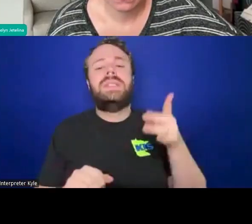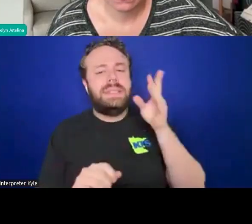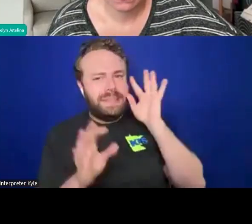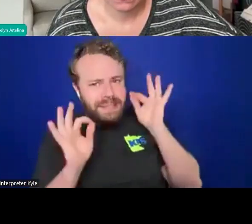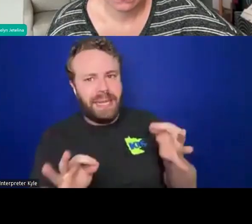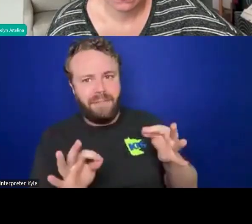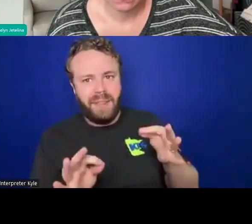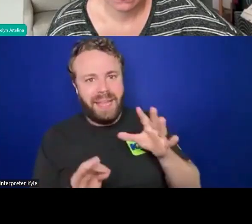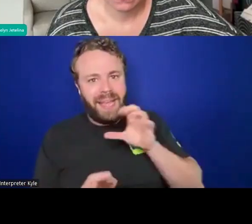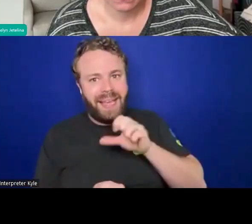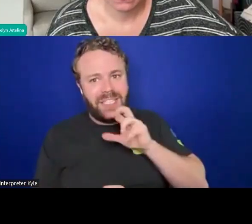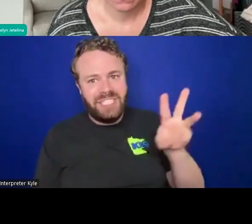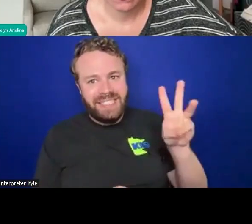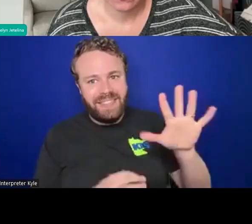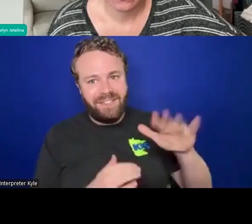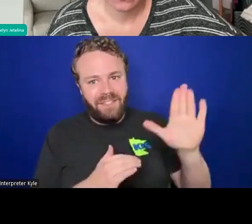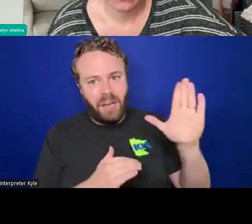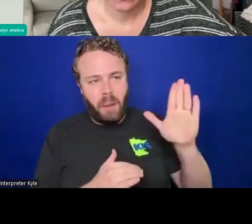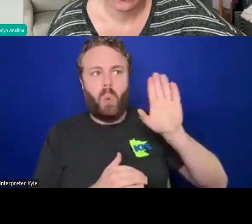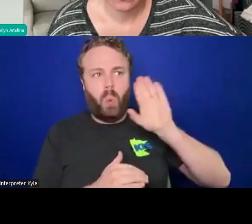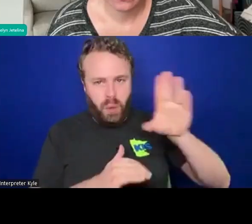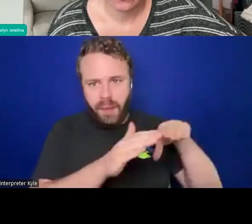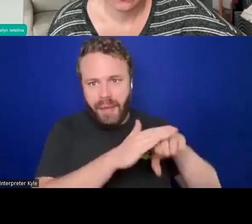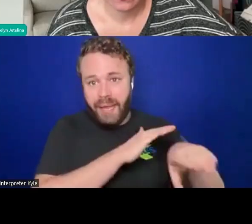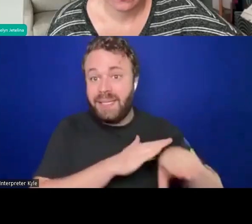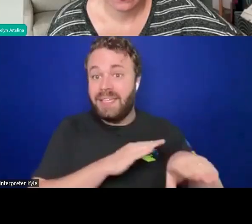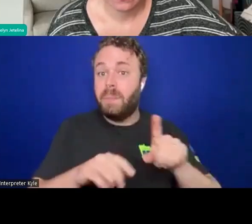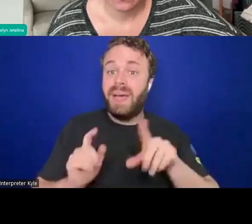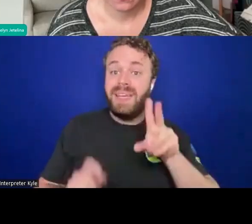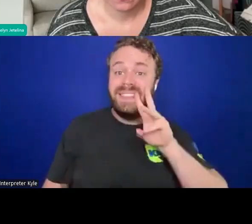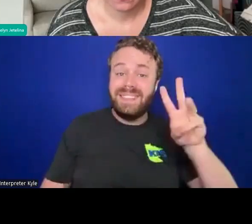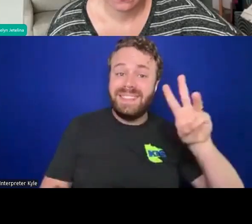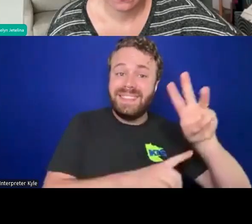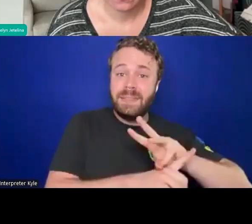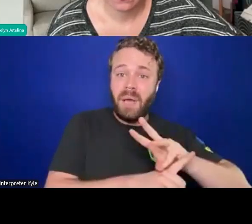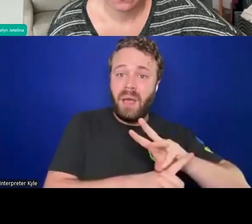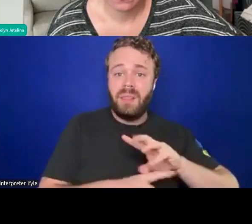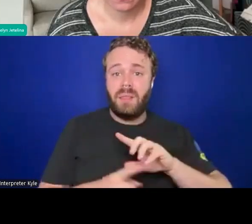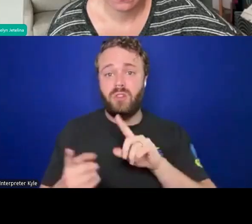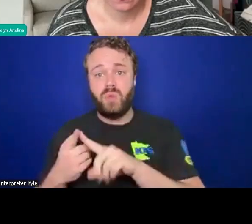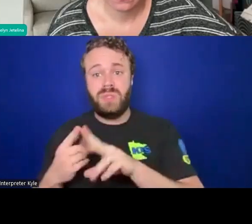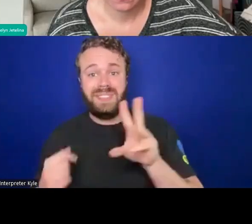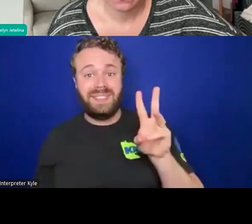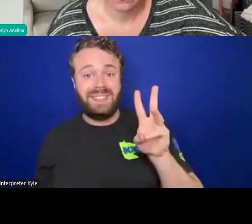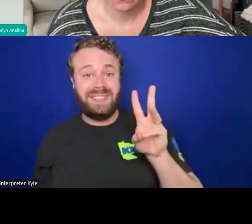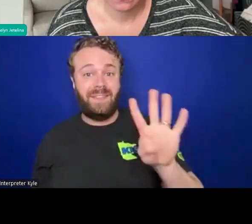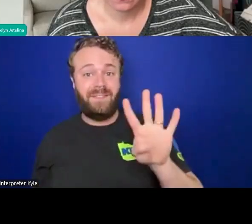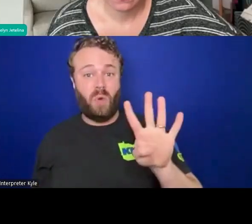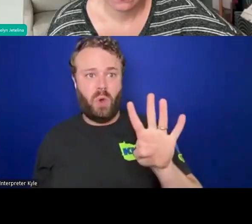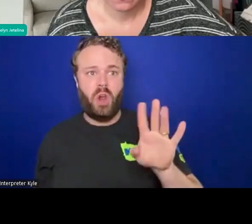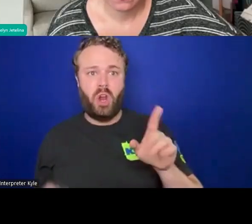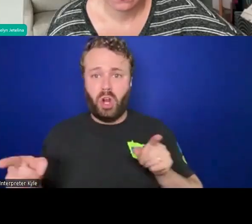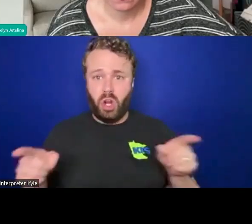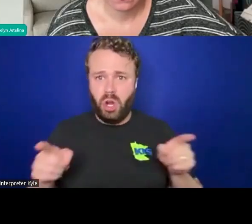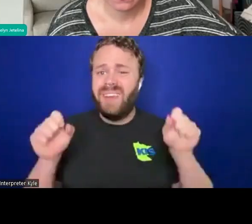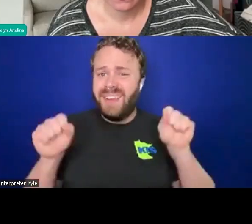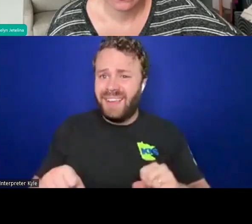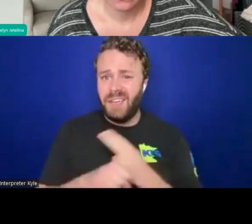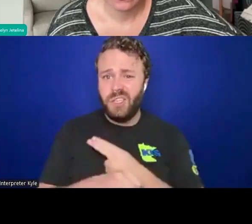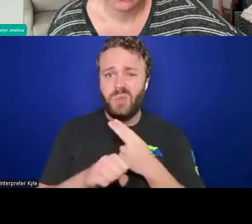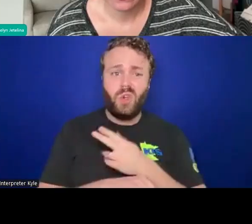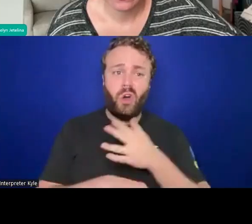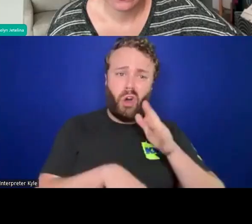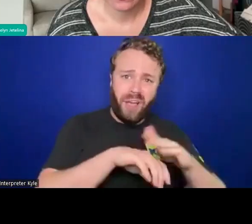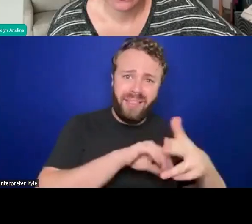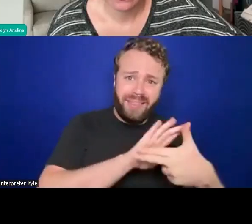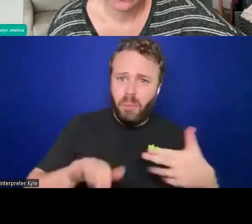to 64-year-olds, as we were talking about, on or off-label use of the vaccine. It's anyone with everything from